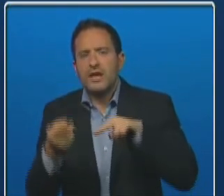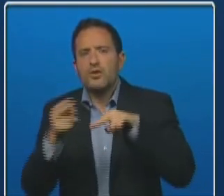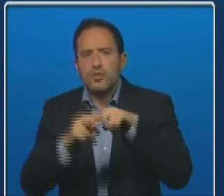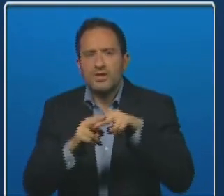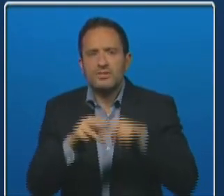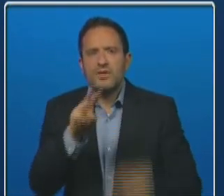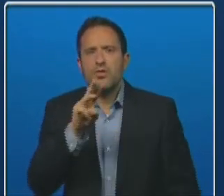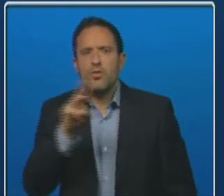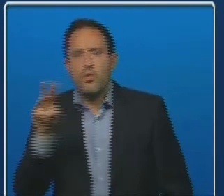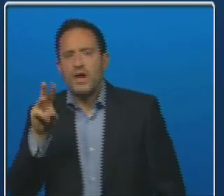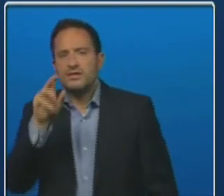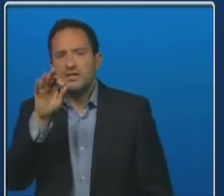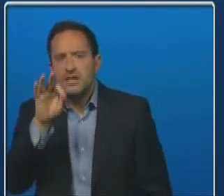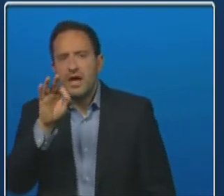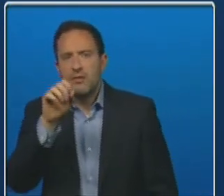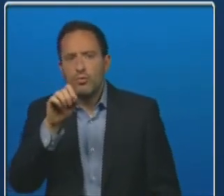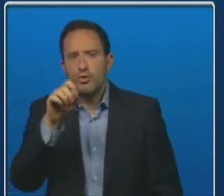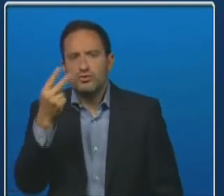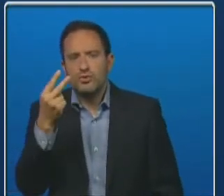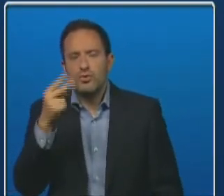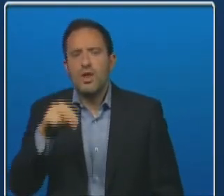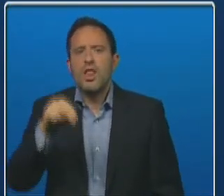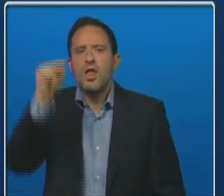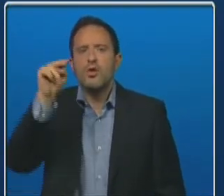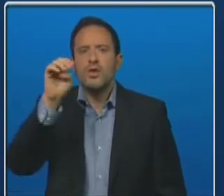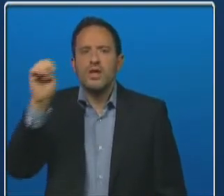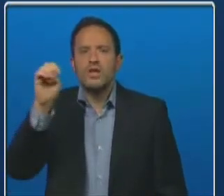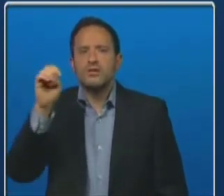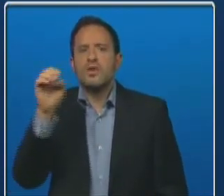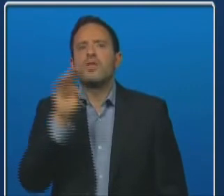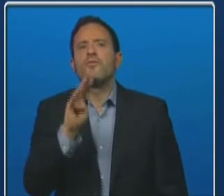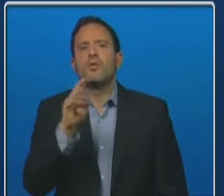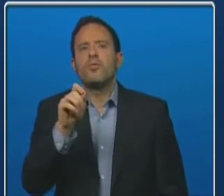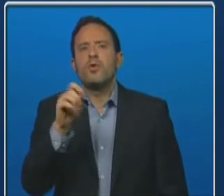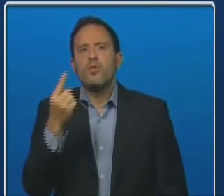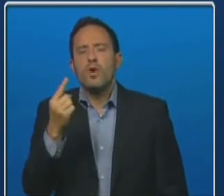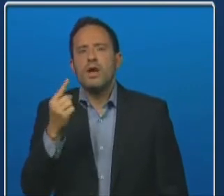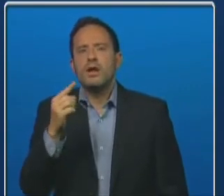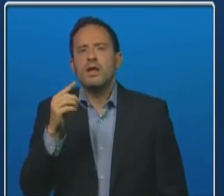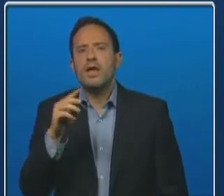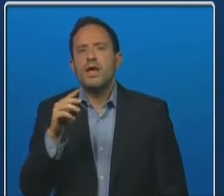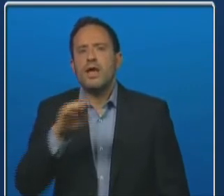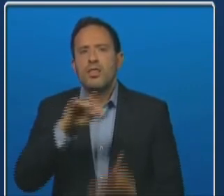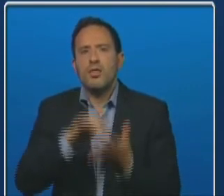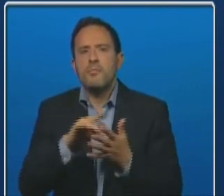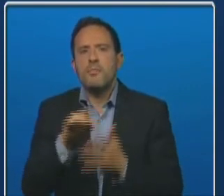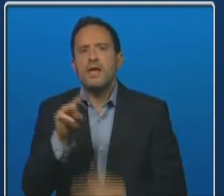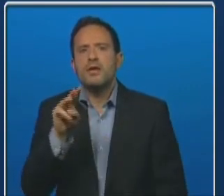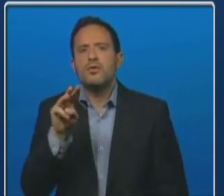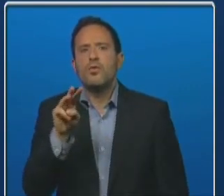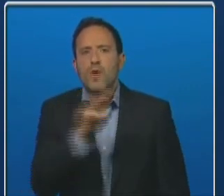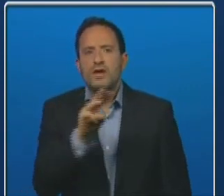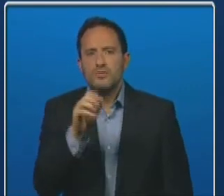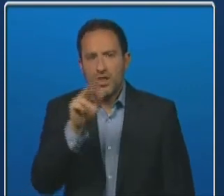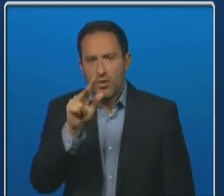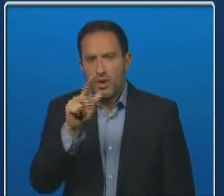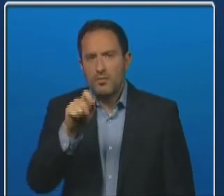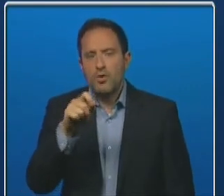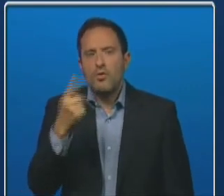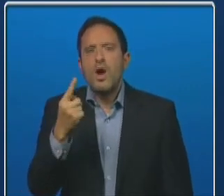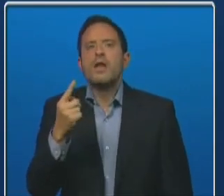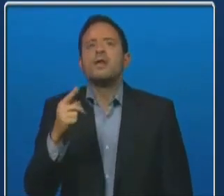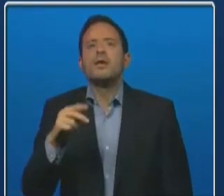West with 9.2%, the Northeast with 4.1%, and the Midwest with 3.1%. The Northeast